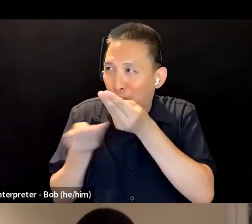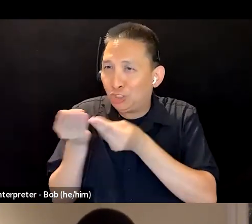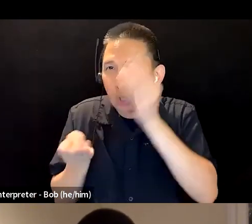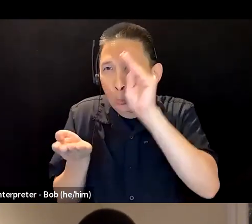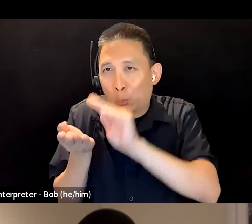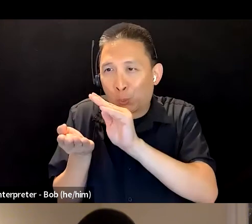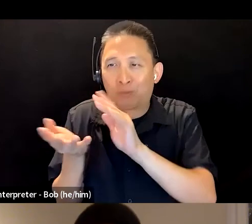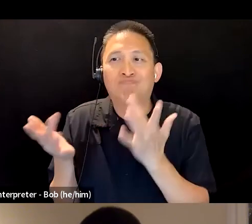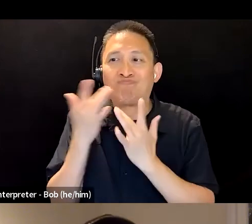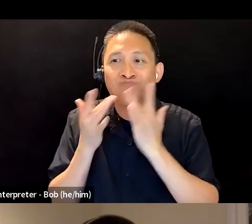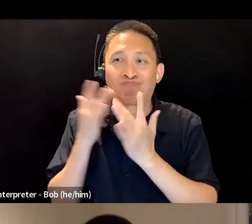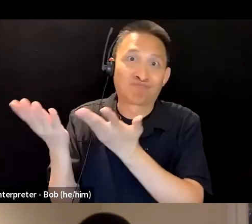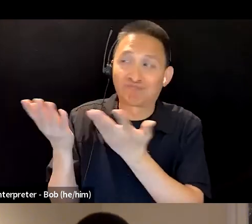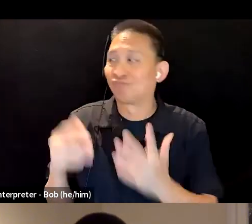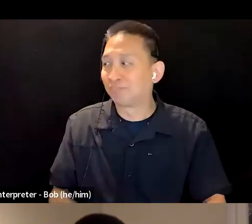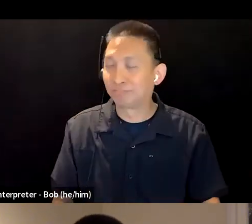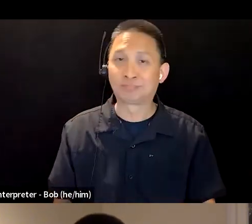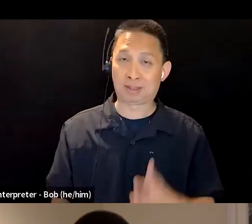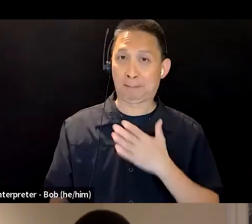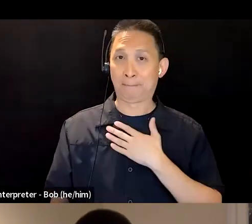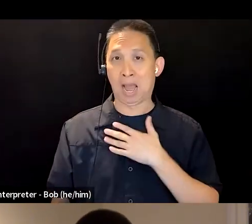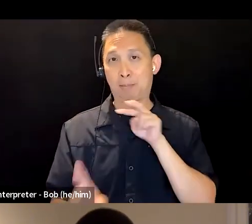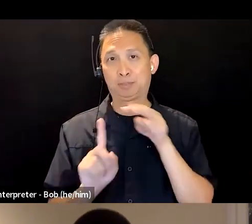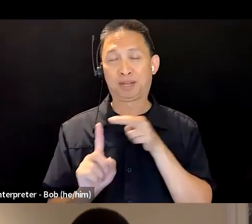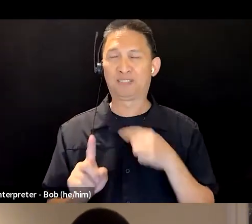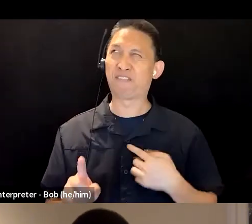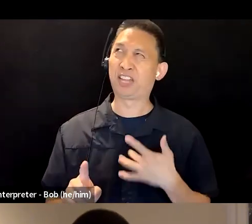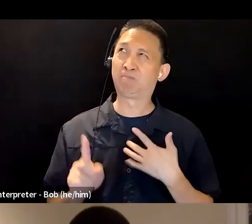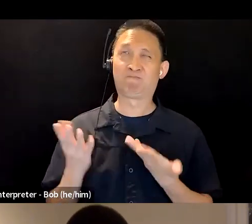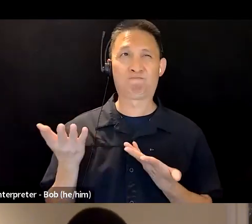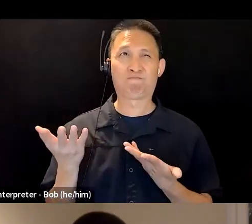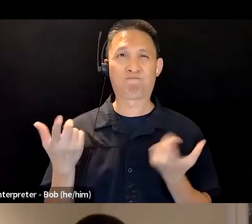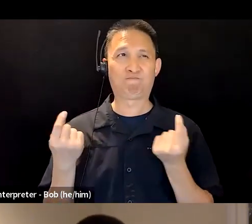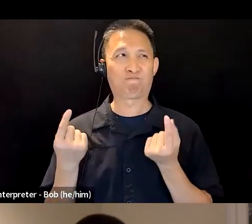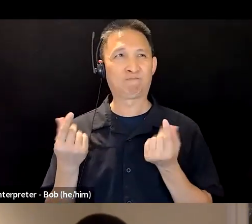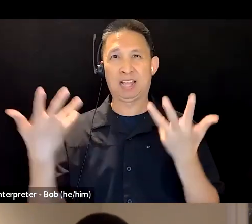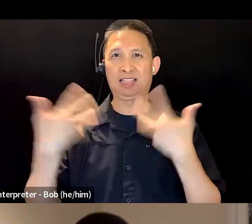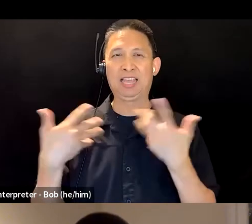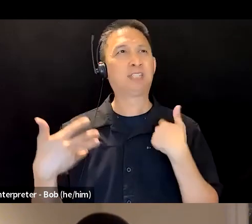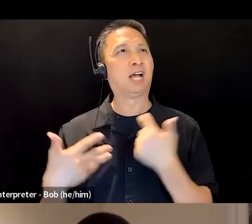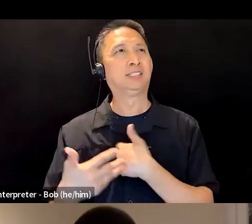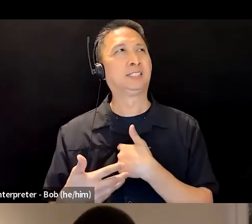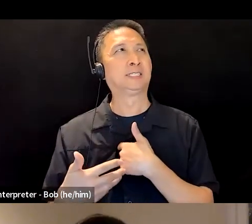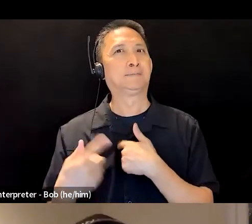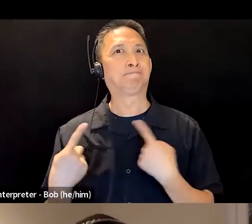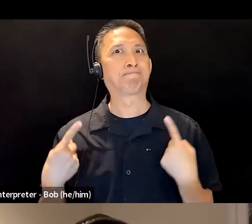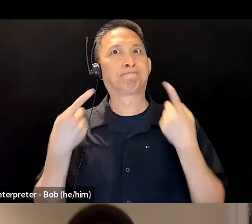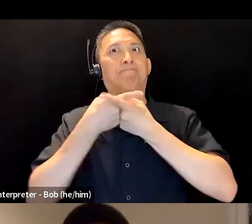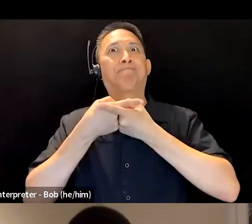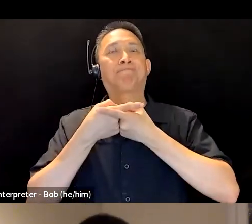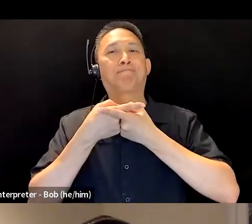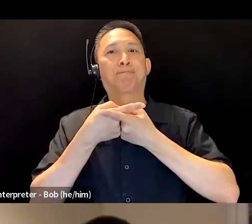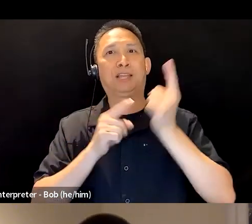left a really, at least, you know, again, from my perspective, left us in a really interesting moment and